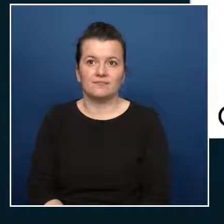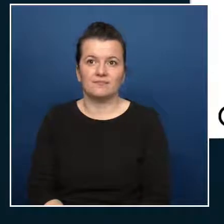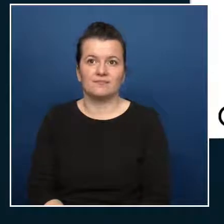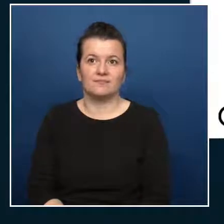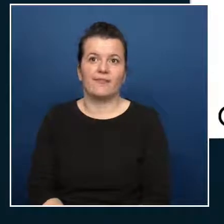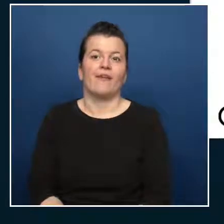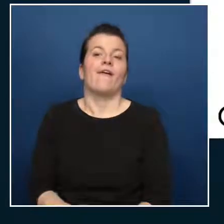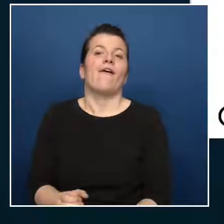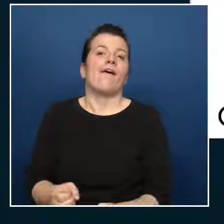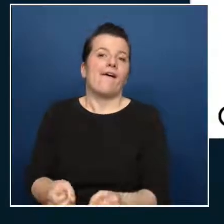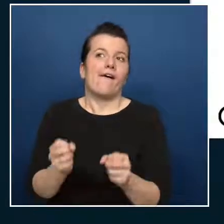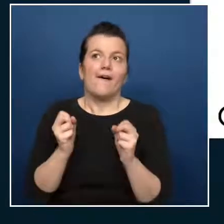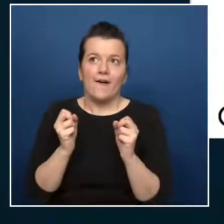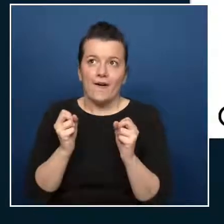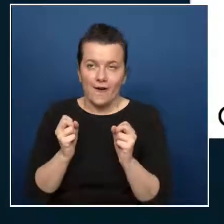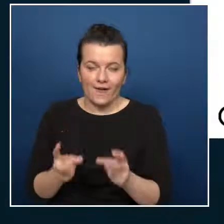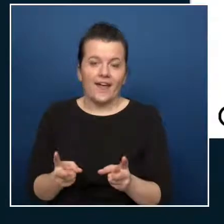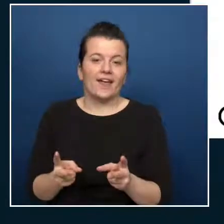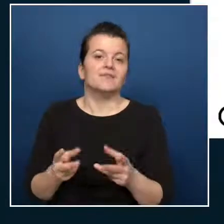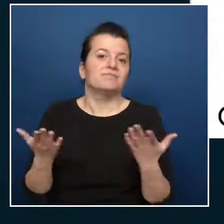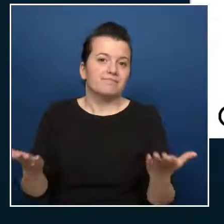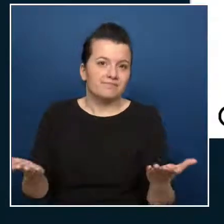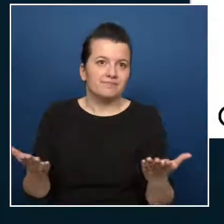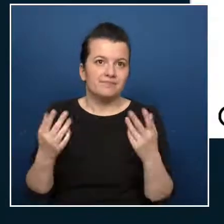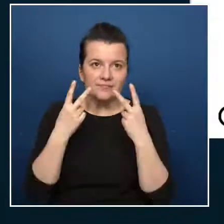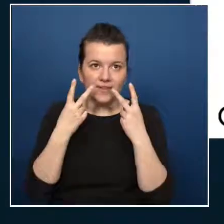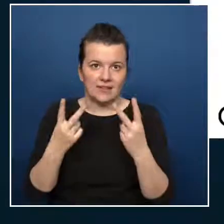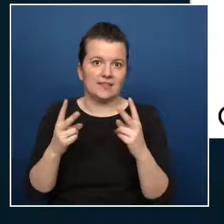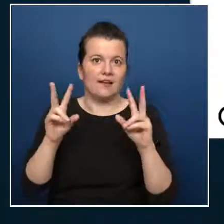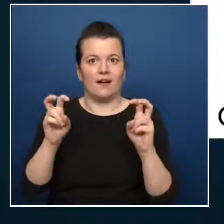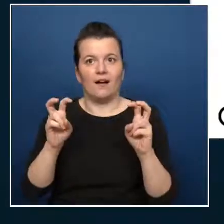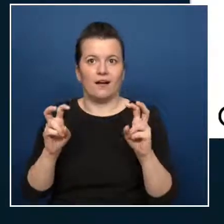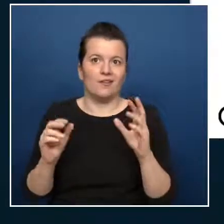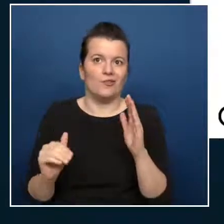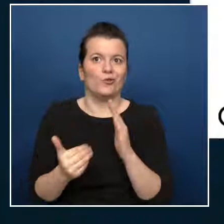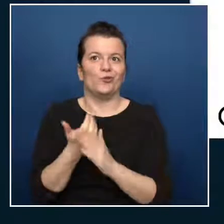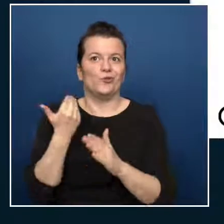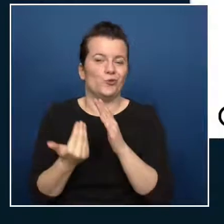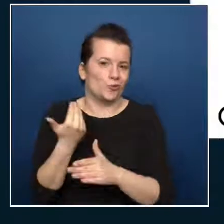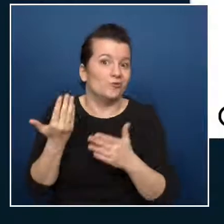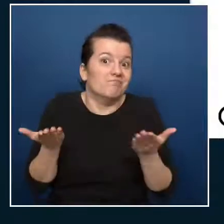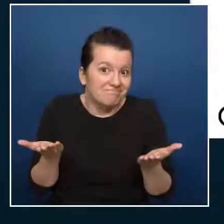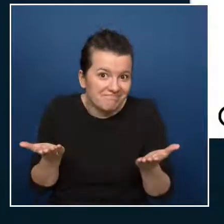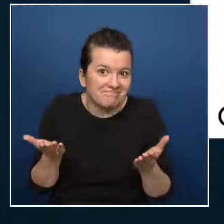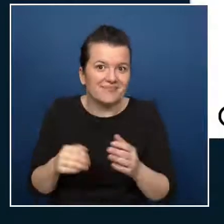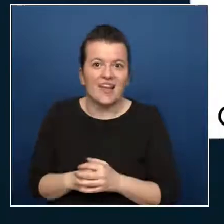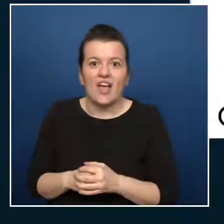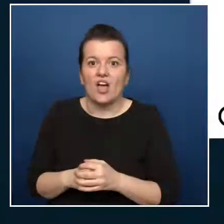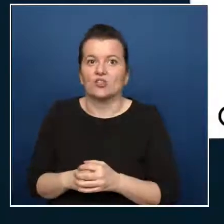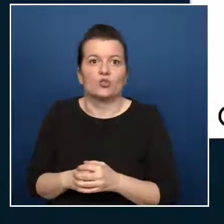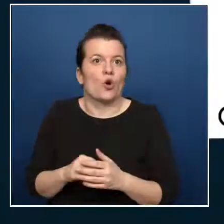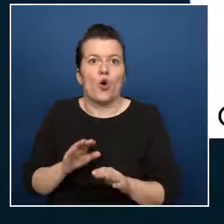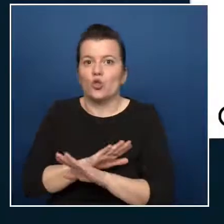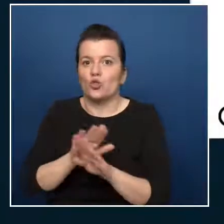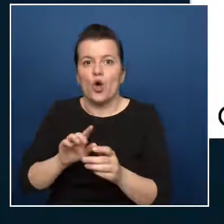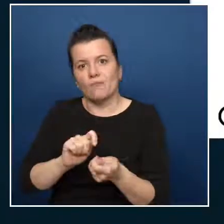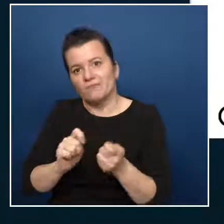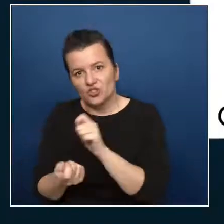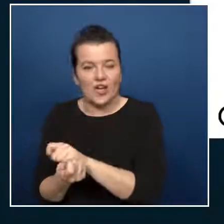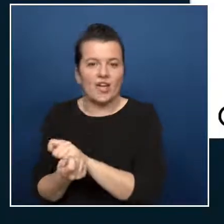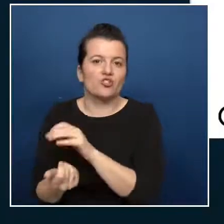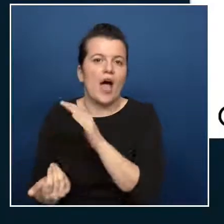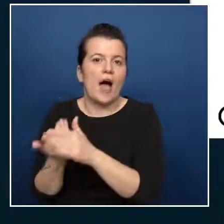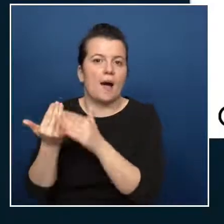to start as new, so which means that instead of updating to just .NET framework